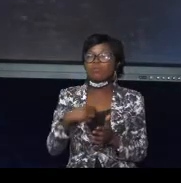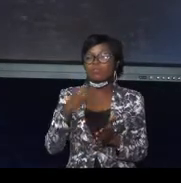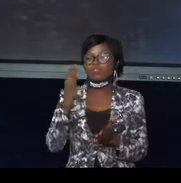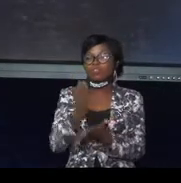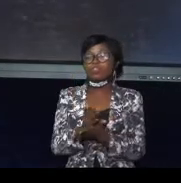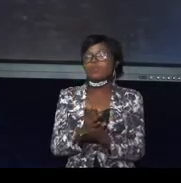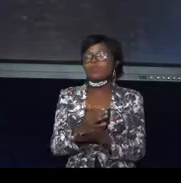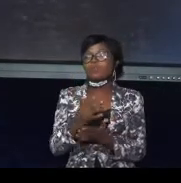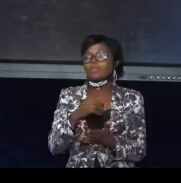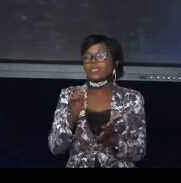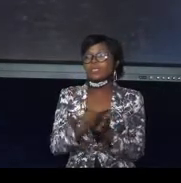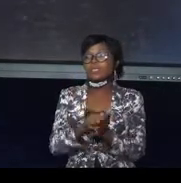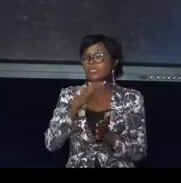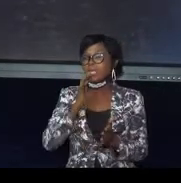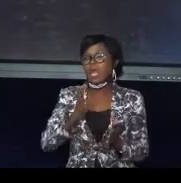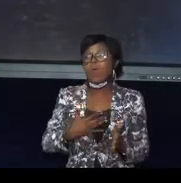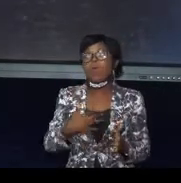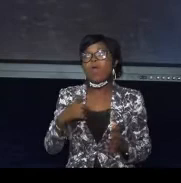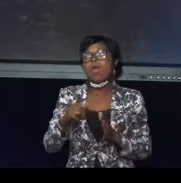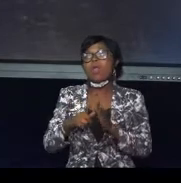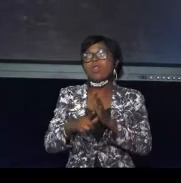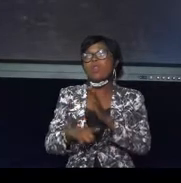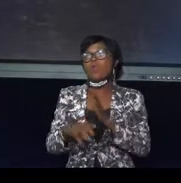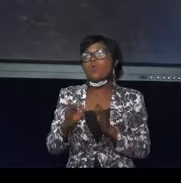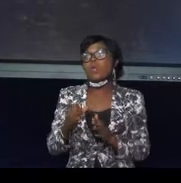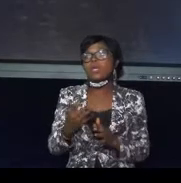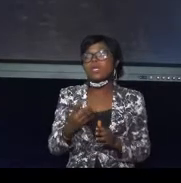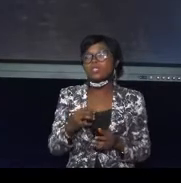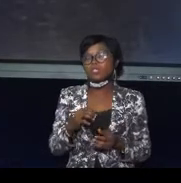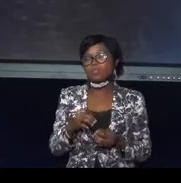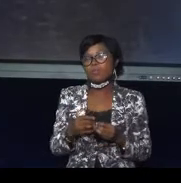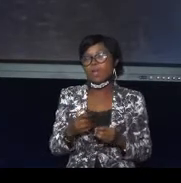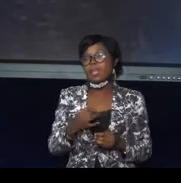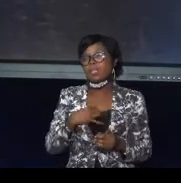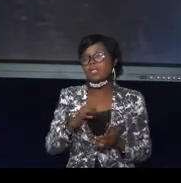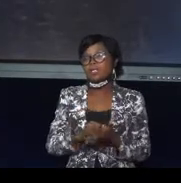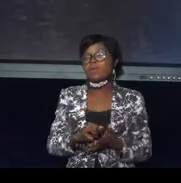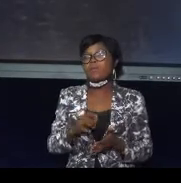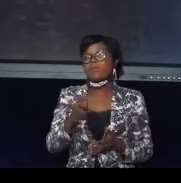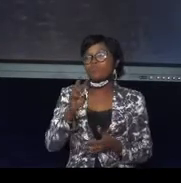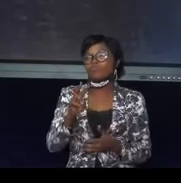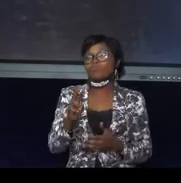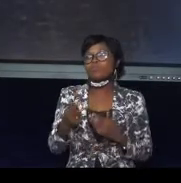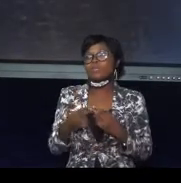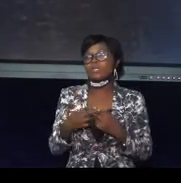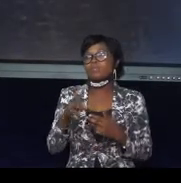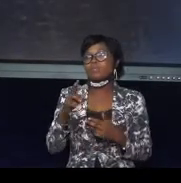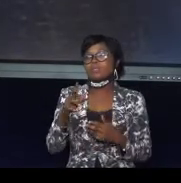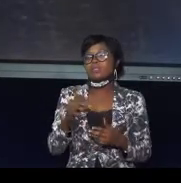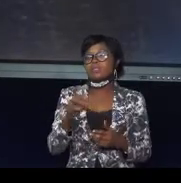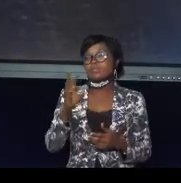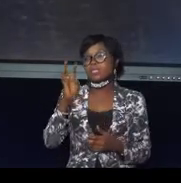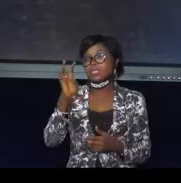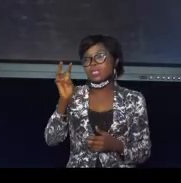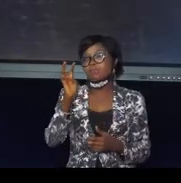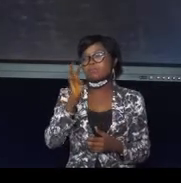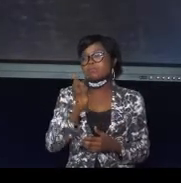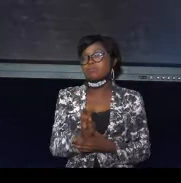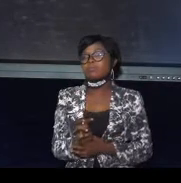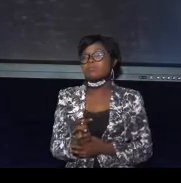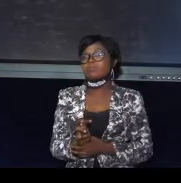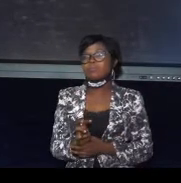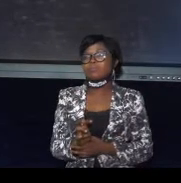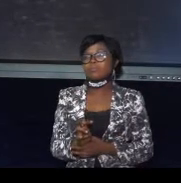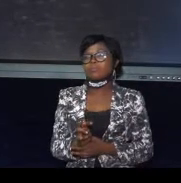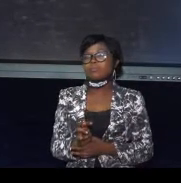stop here, we say these are the lowest terms, and we multiply 2 by 3. Our highest common factor is simply